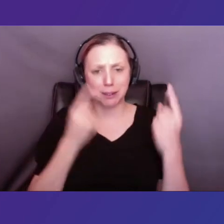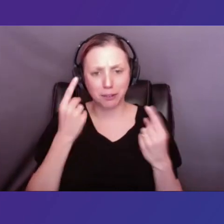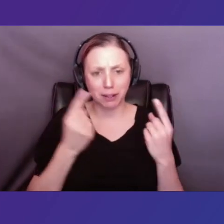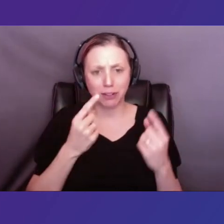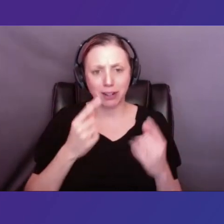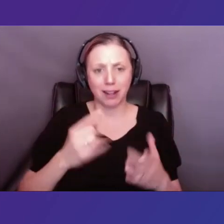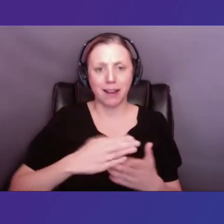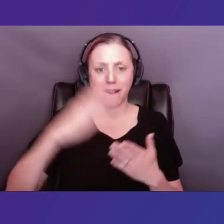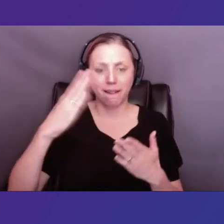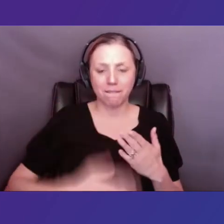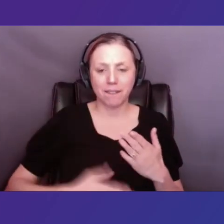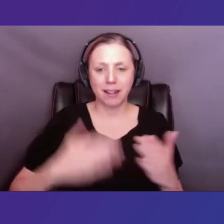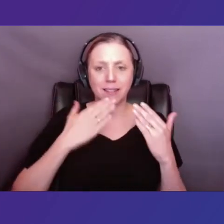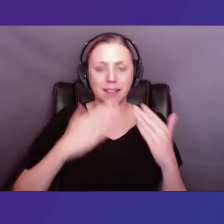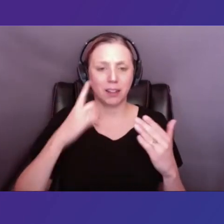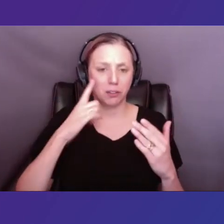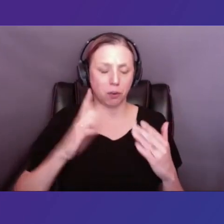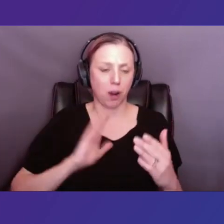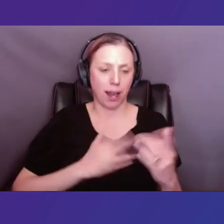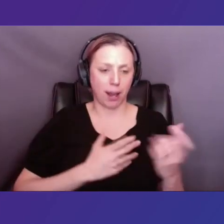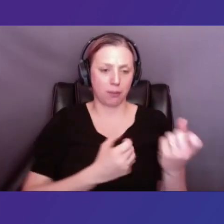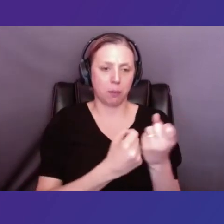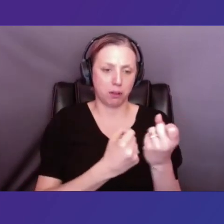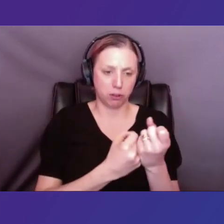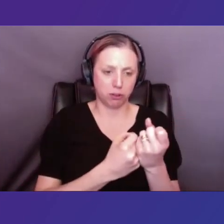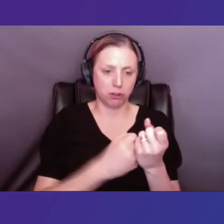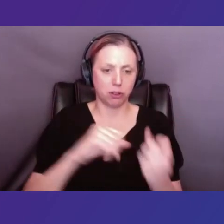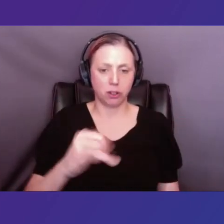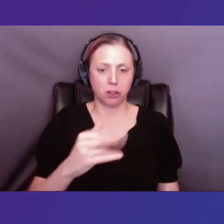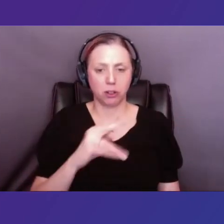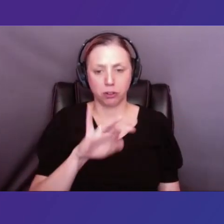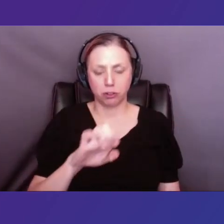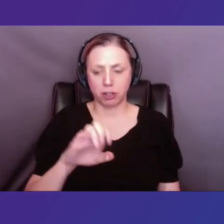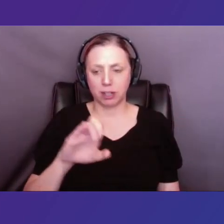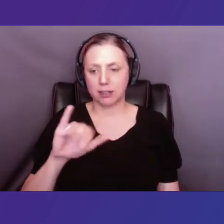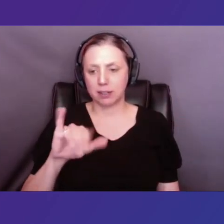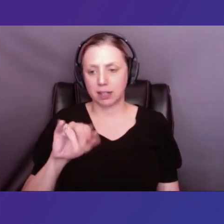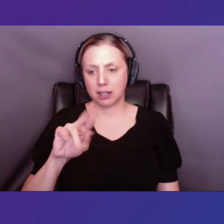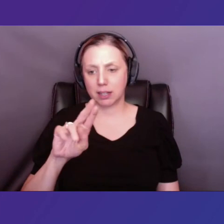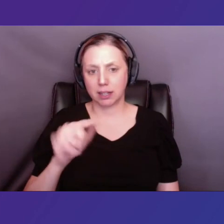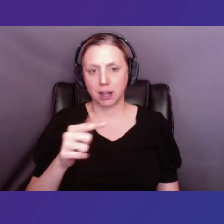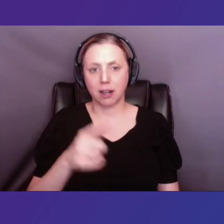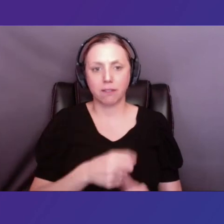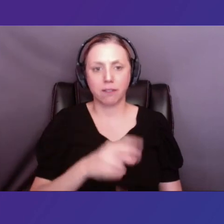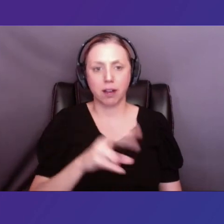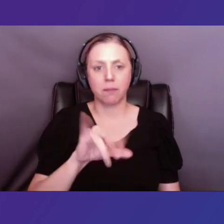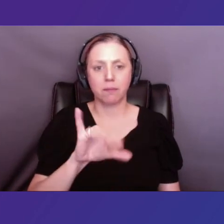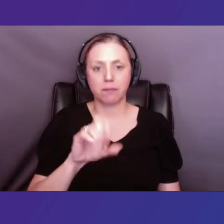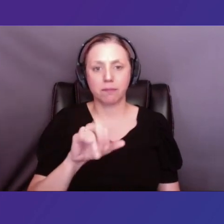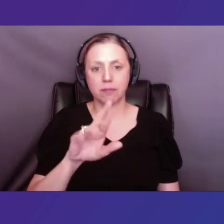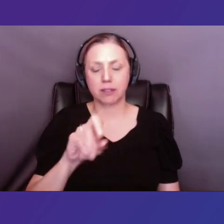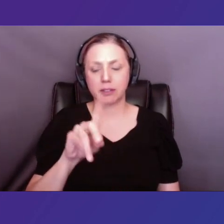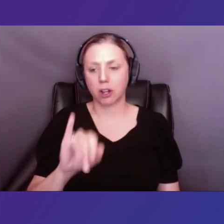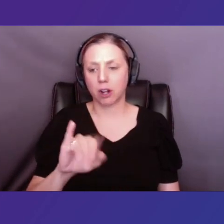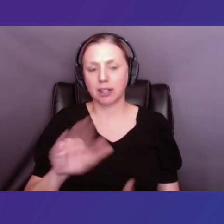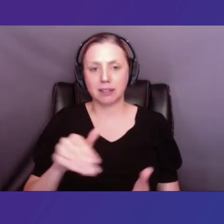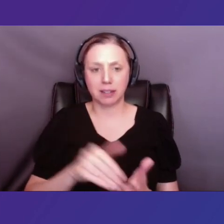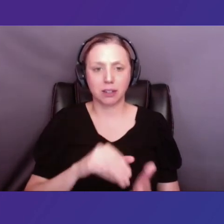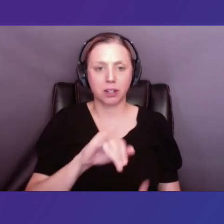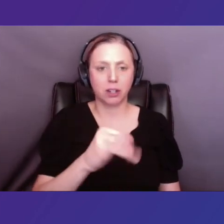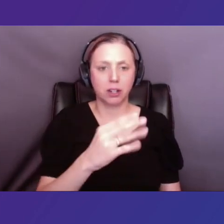final thank you to our sponsors, to Janice Young from Viscardi Center, and Jessica Ames and